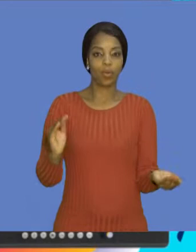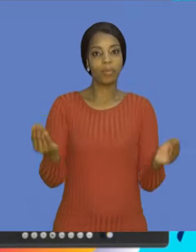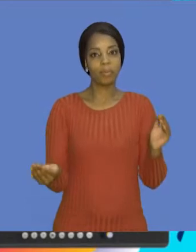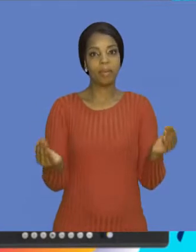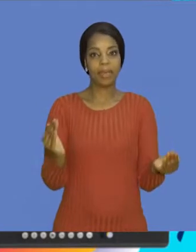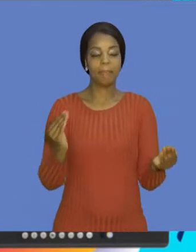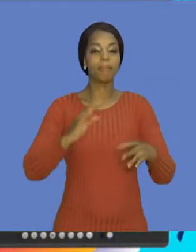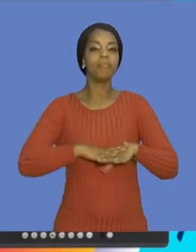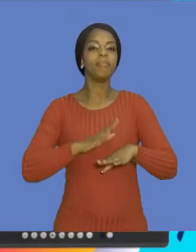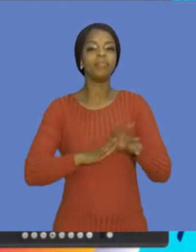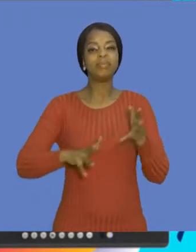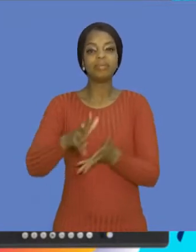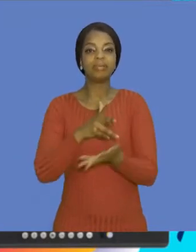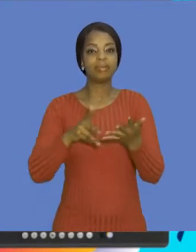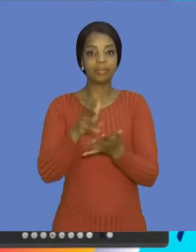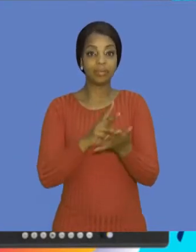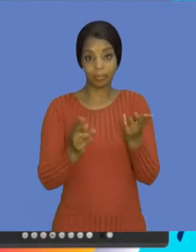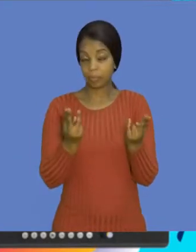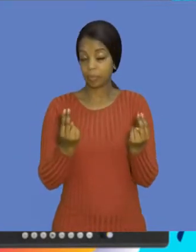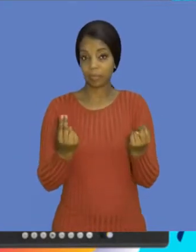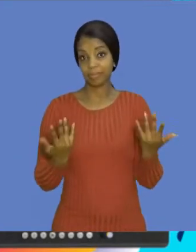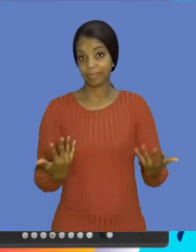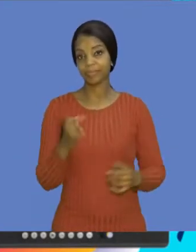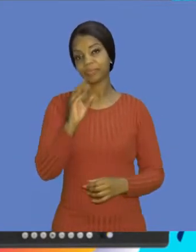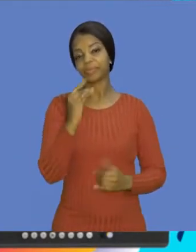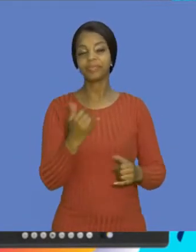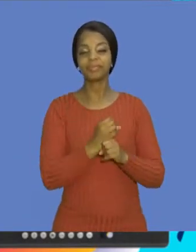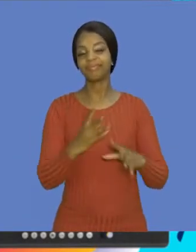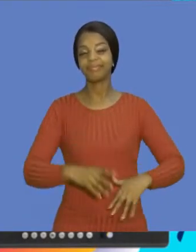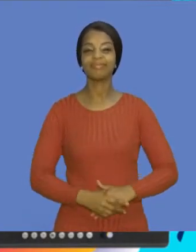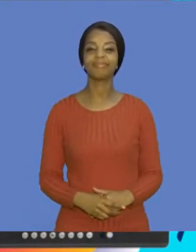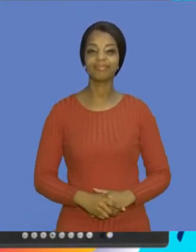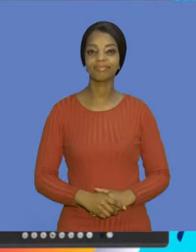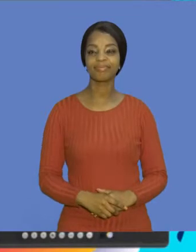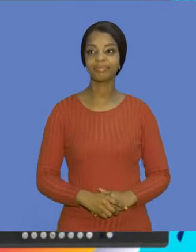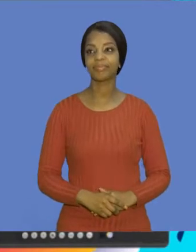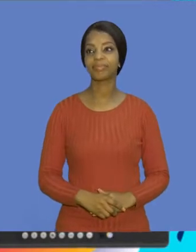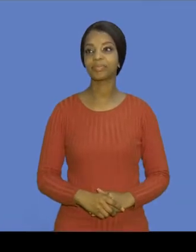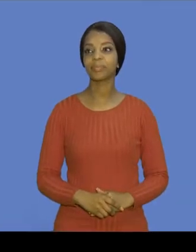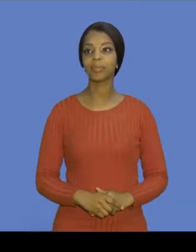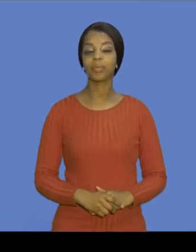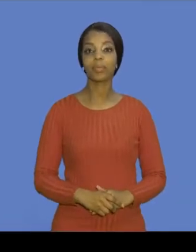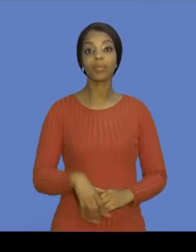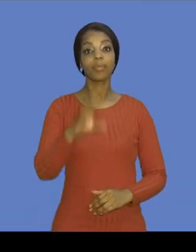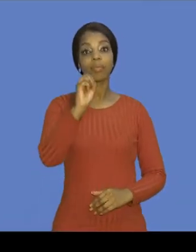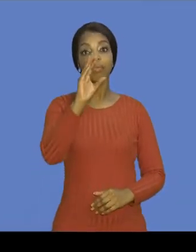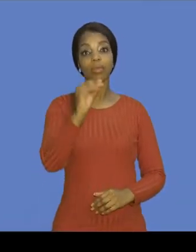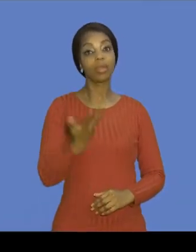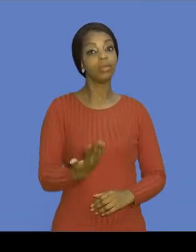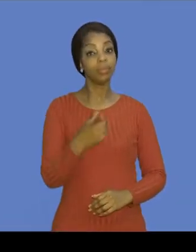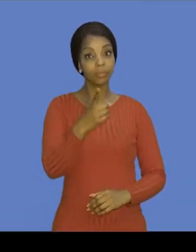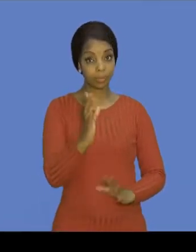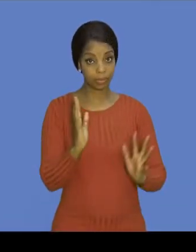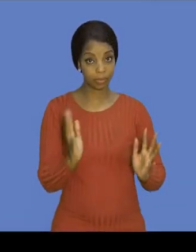talking about some random growth there. So let's just jump right into it. So have you ever thought